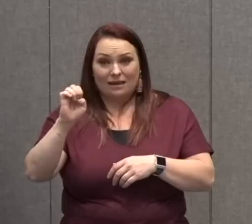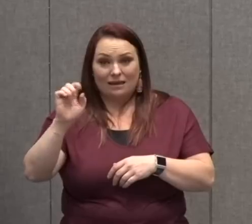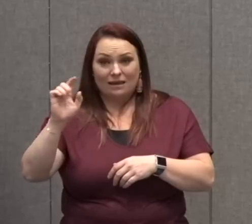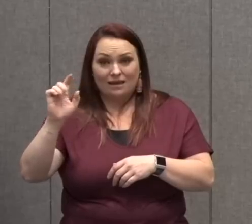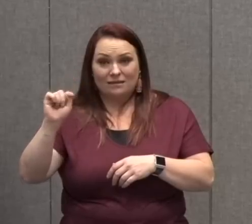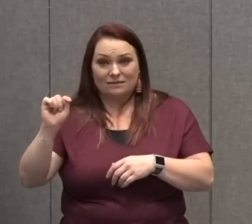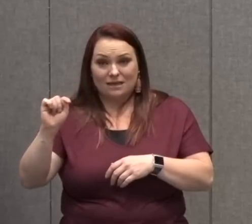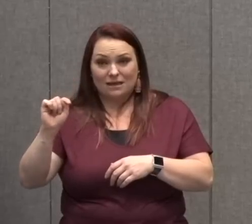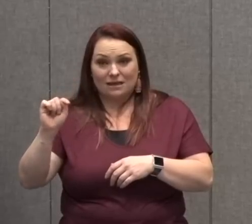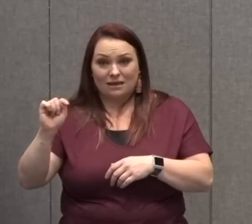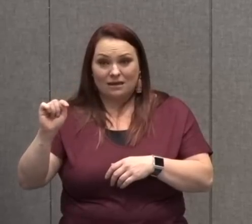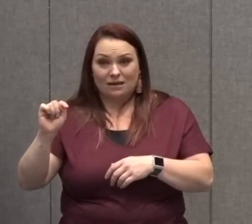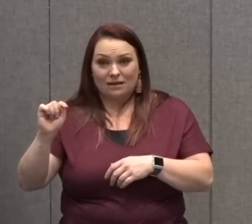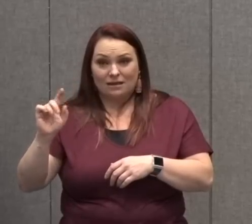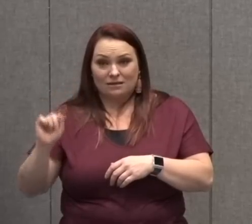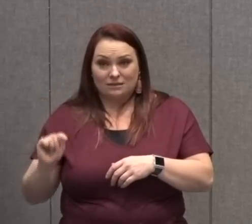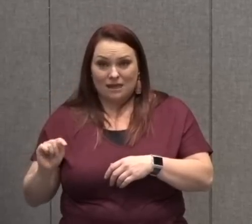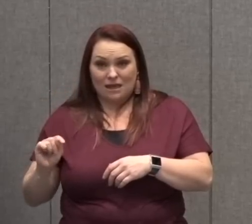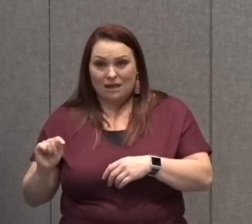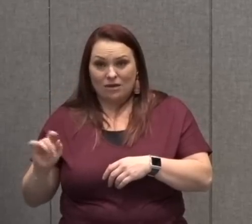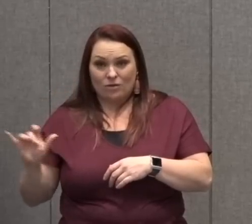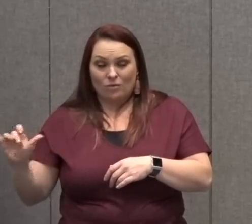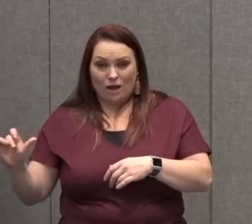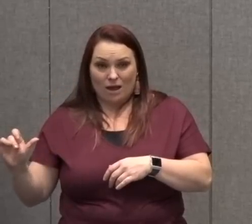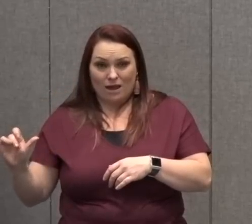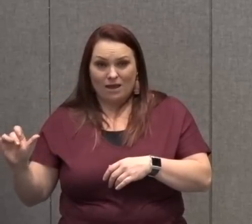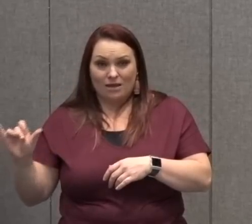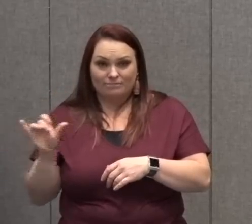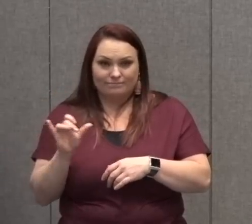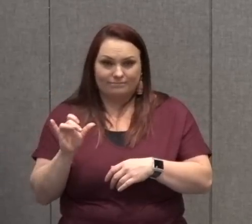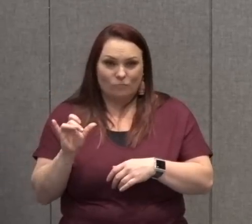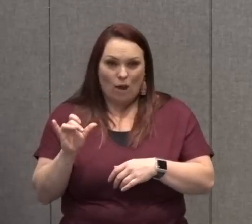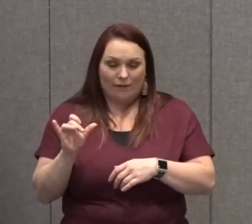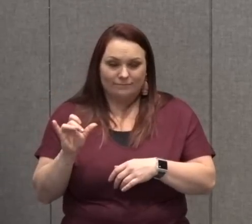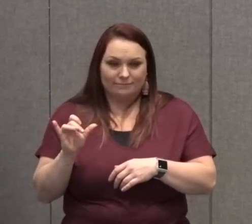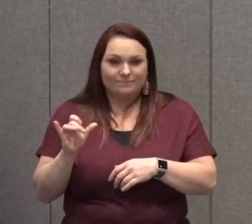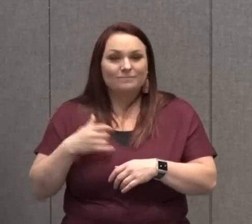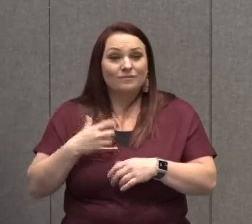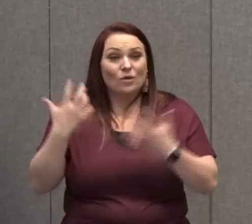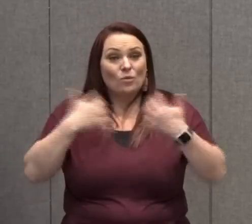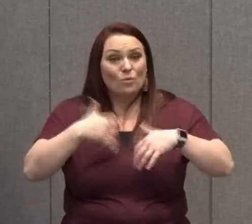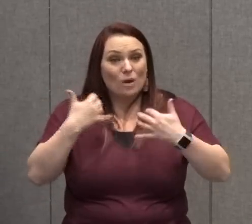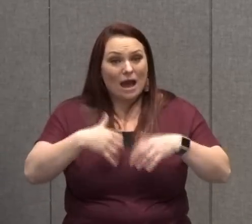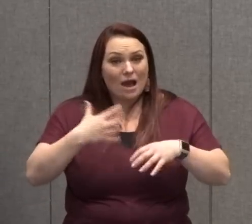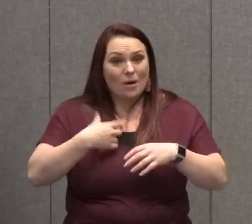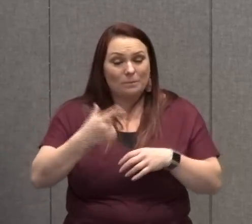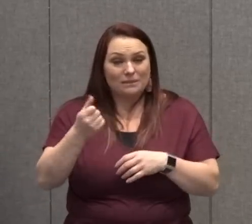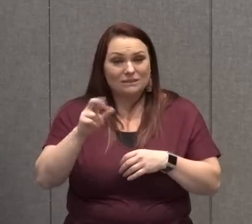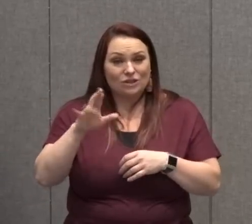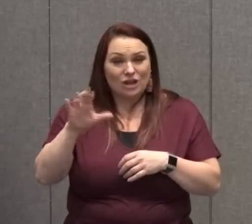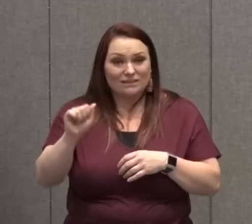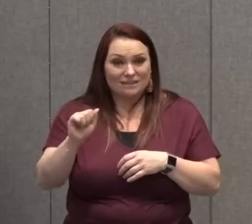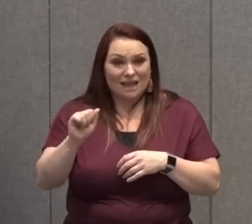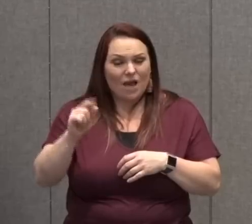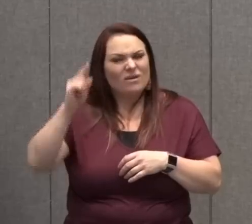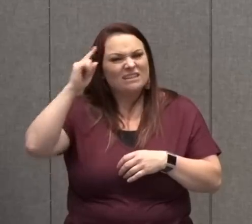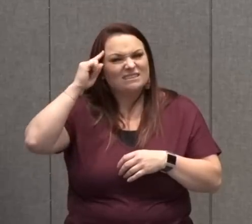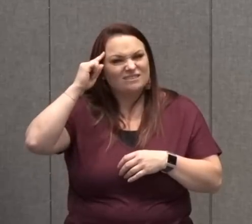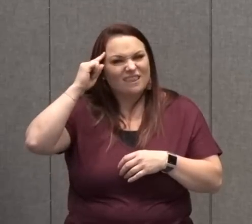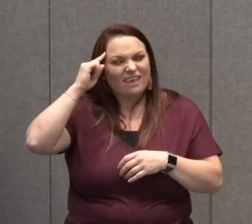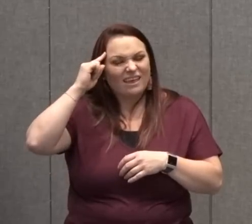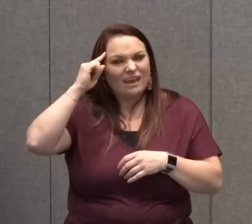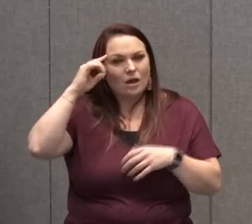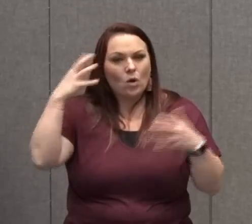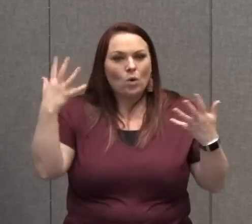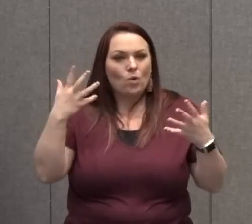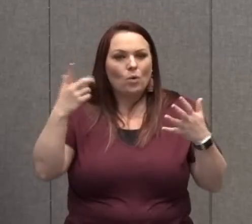t t y wow Miss Garcia you know what I was just thinking what